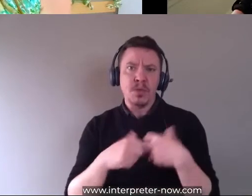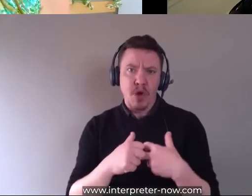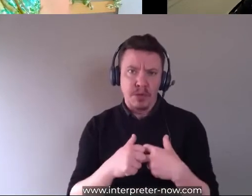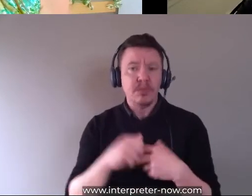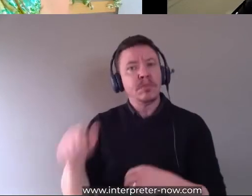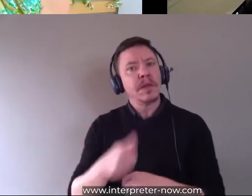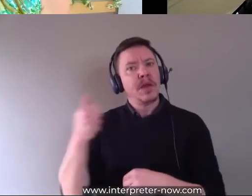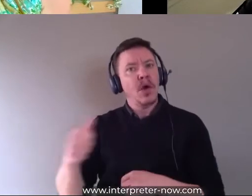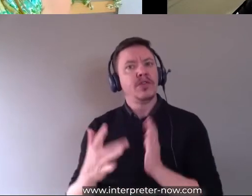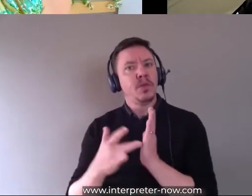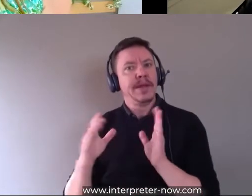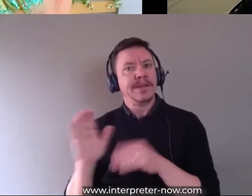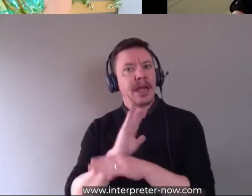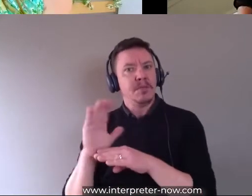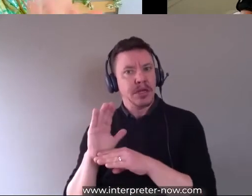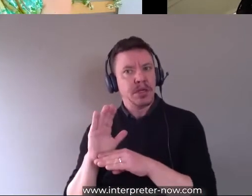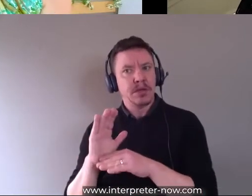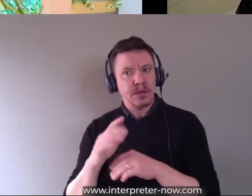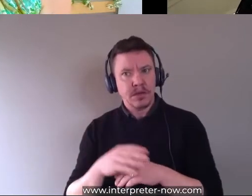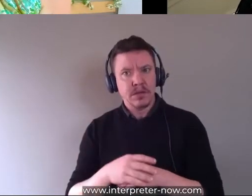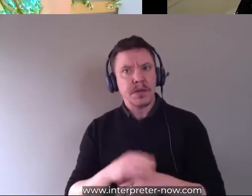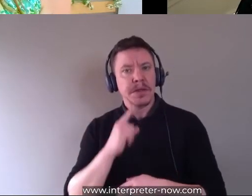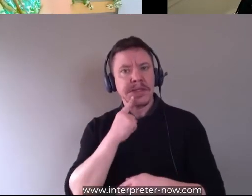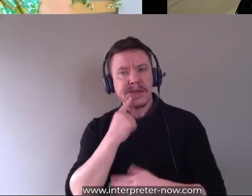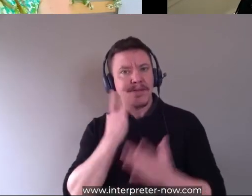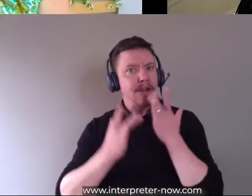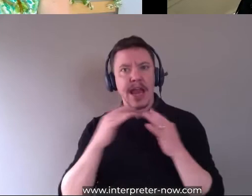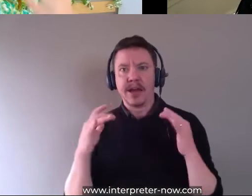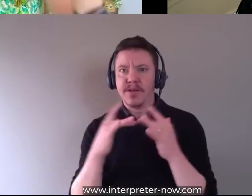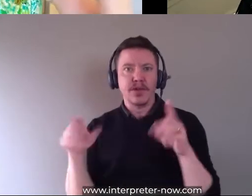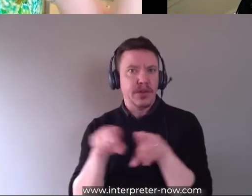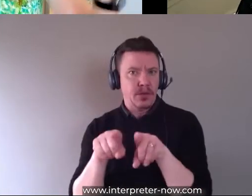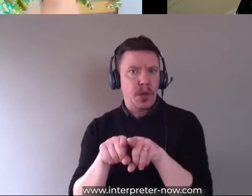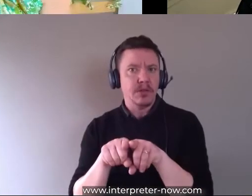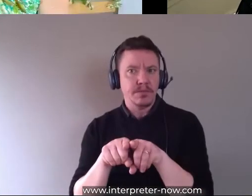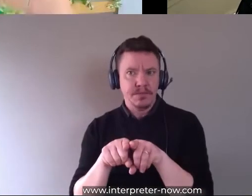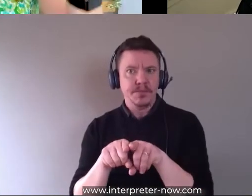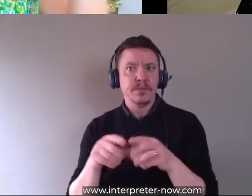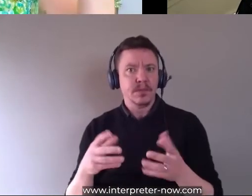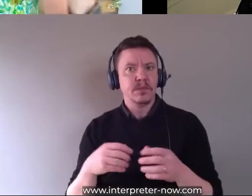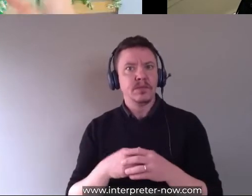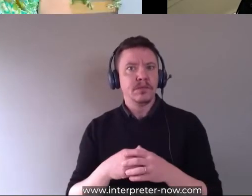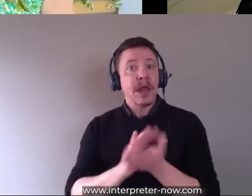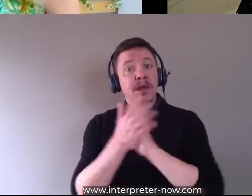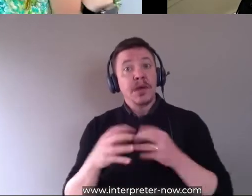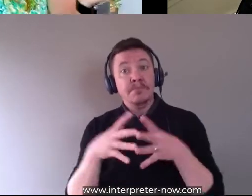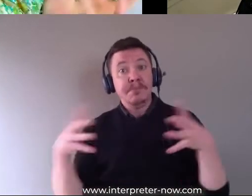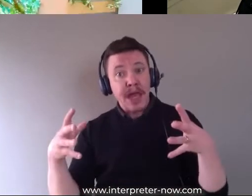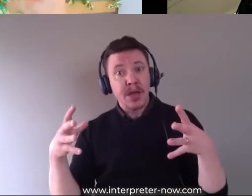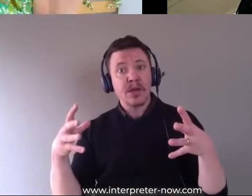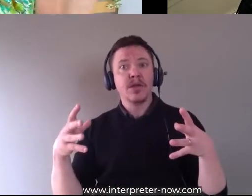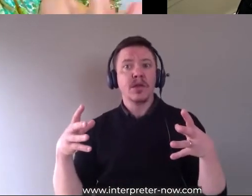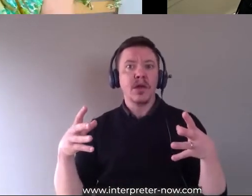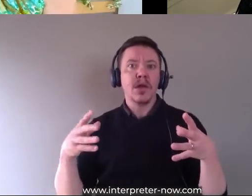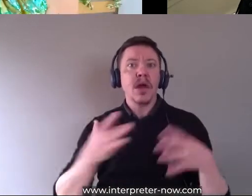tech companies that that have a severe lack of diversity as well. And they grow big and when they get big is when